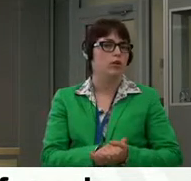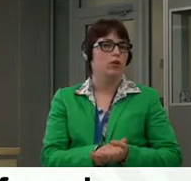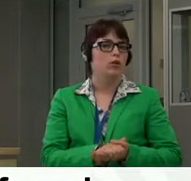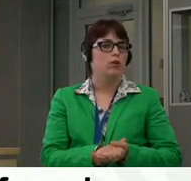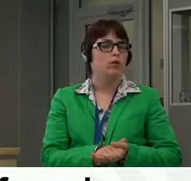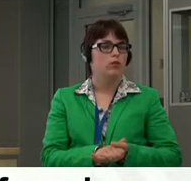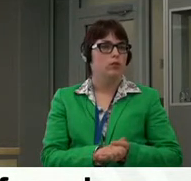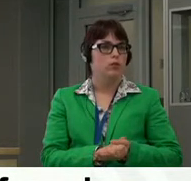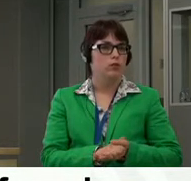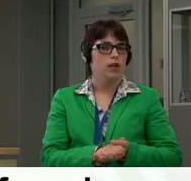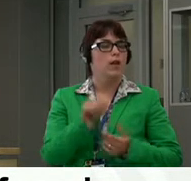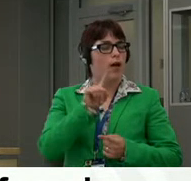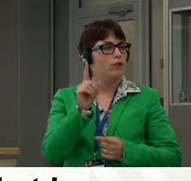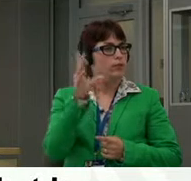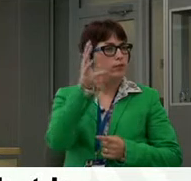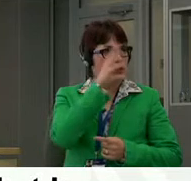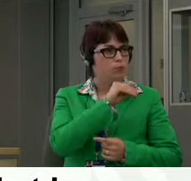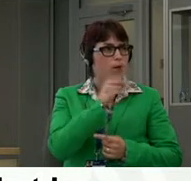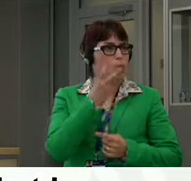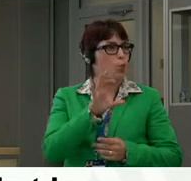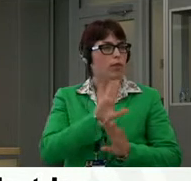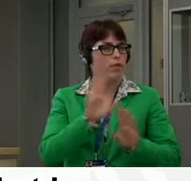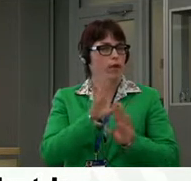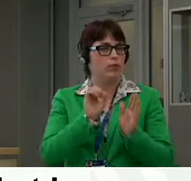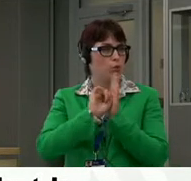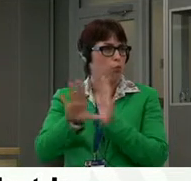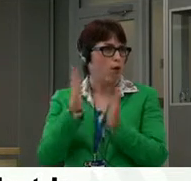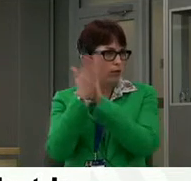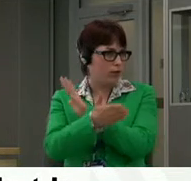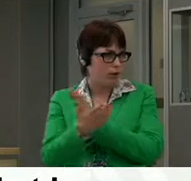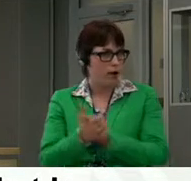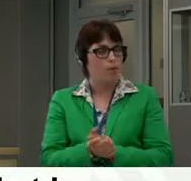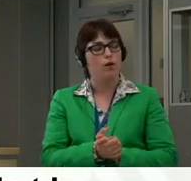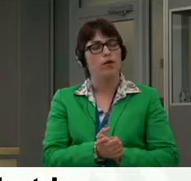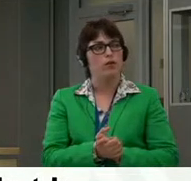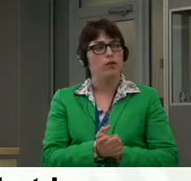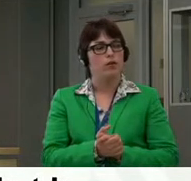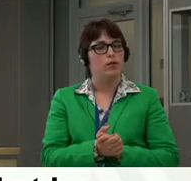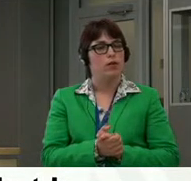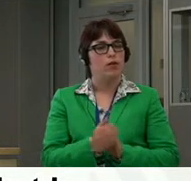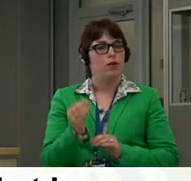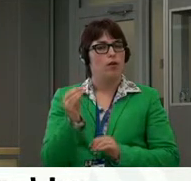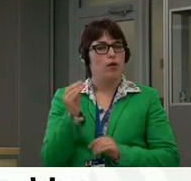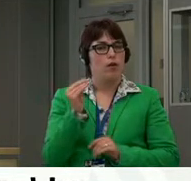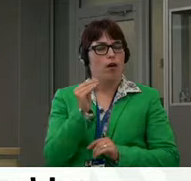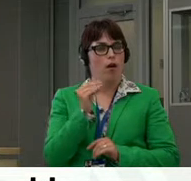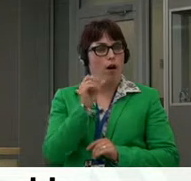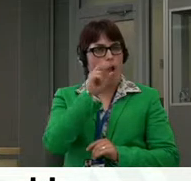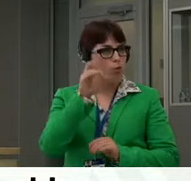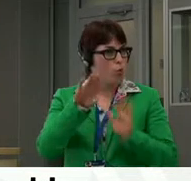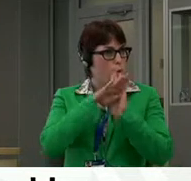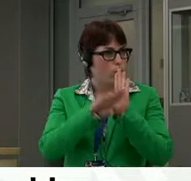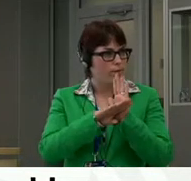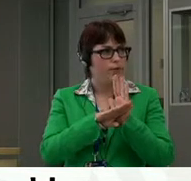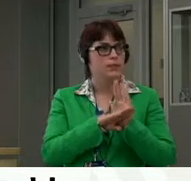should not be missed. The UN Convention provides the platform, the